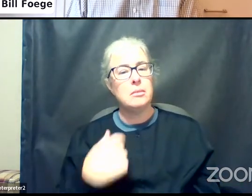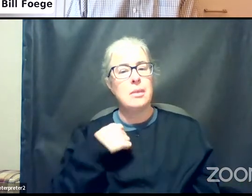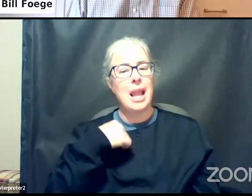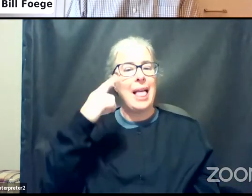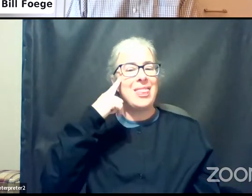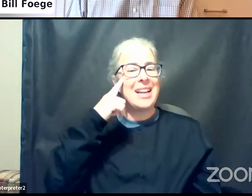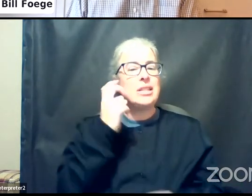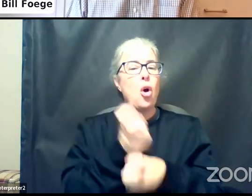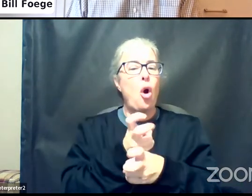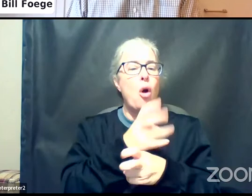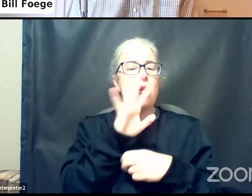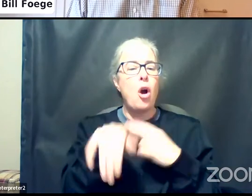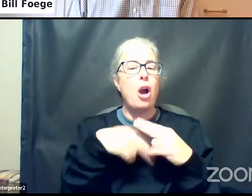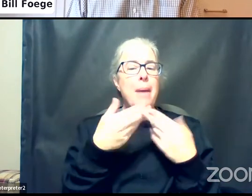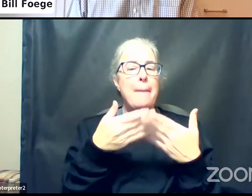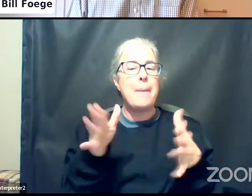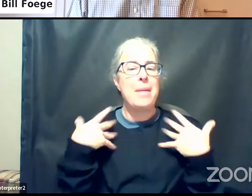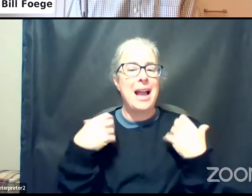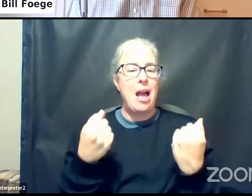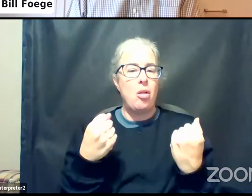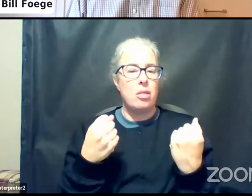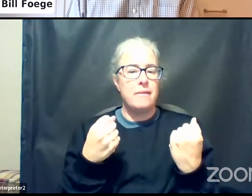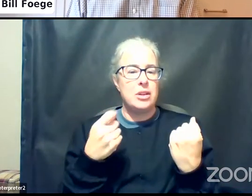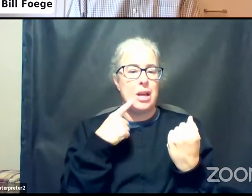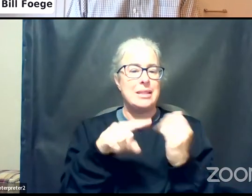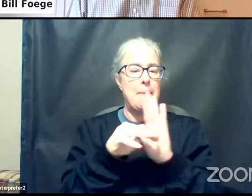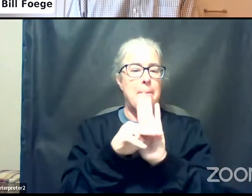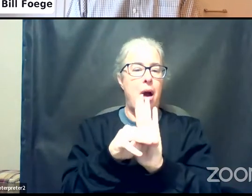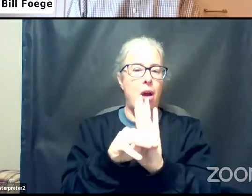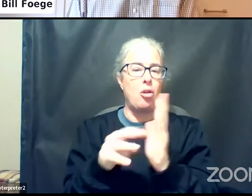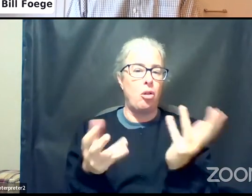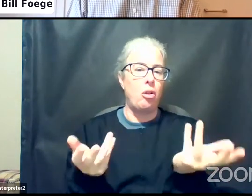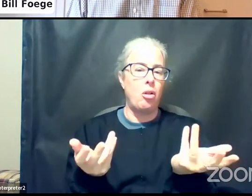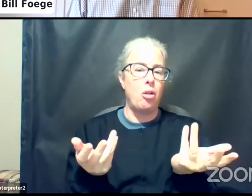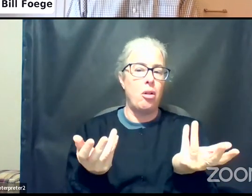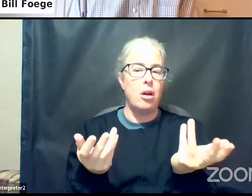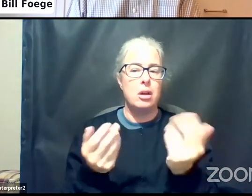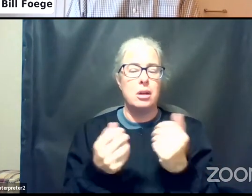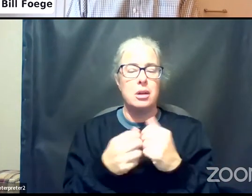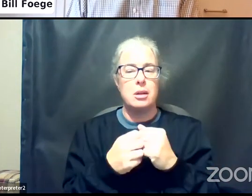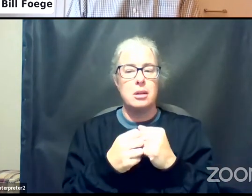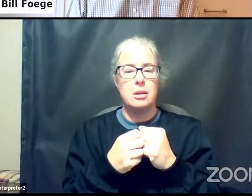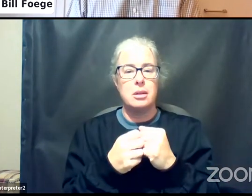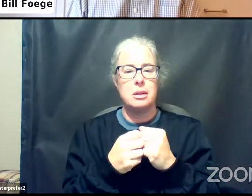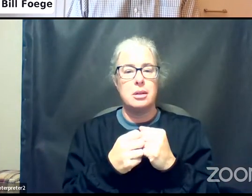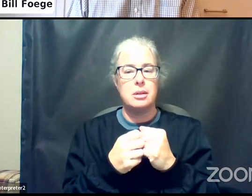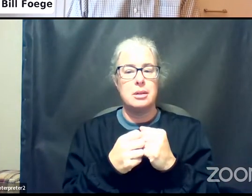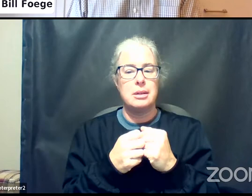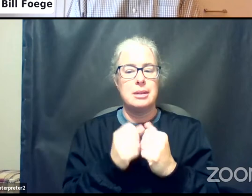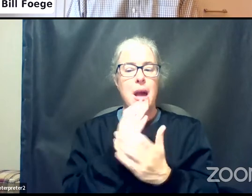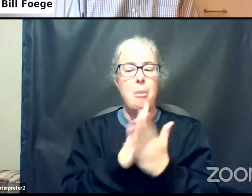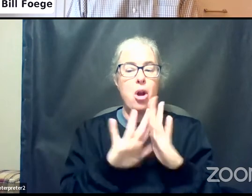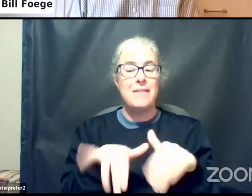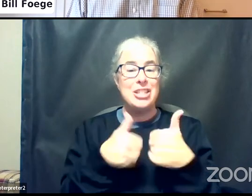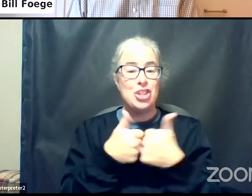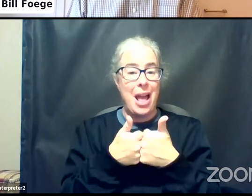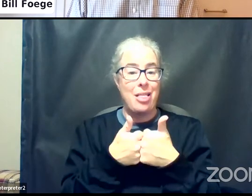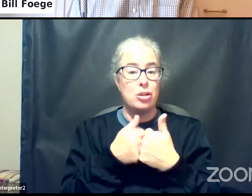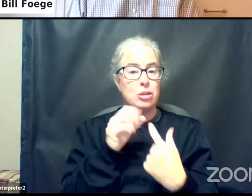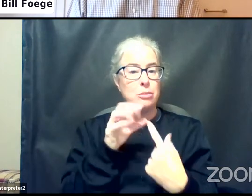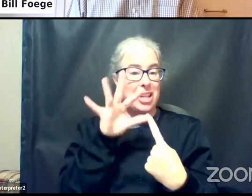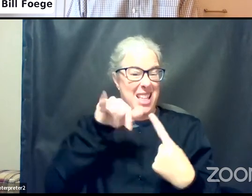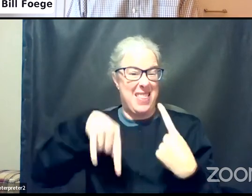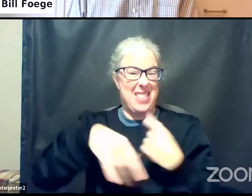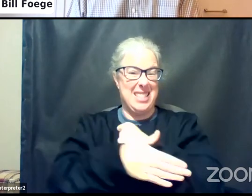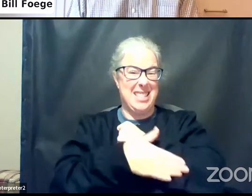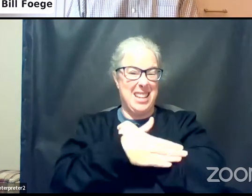it's hard to talk about public health officials as a monolith and you know it's it's part of the challenge particularly in